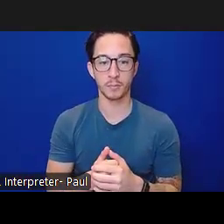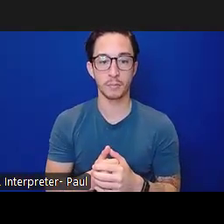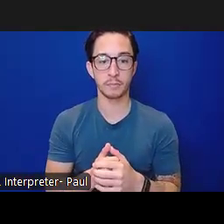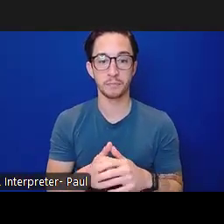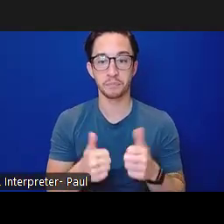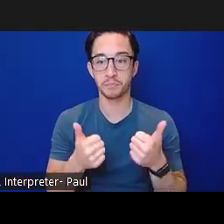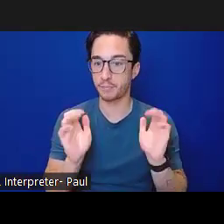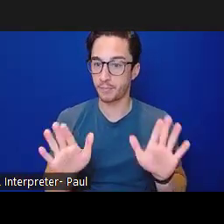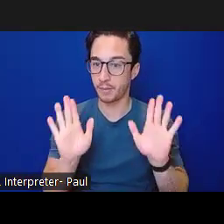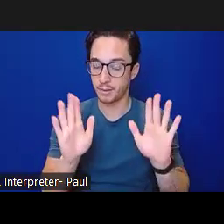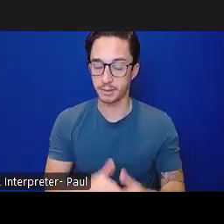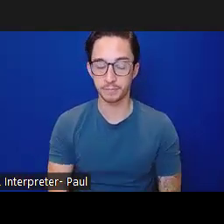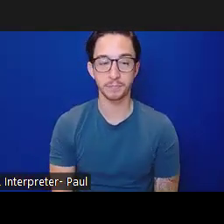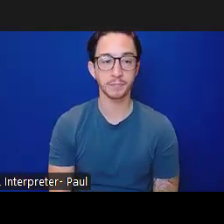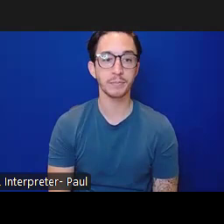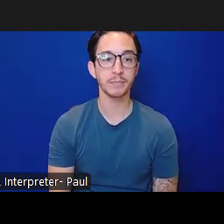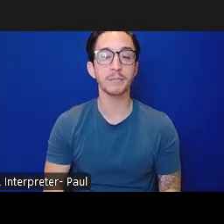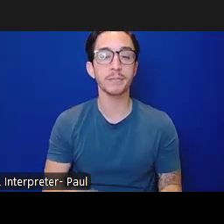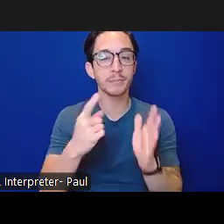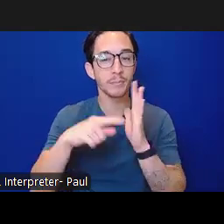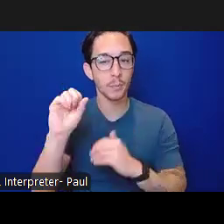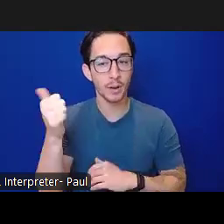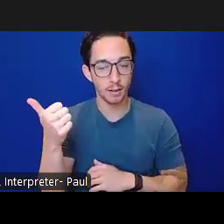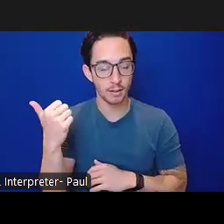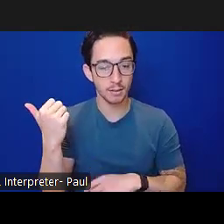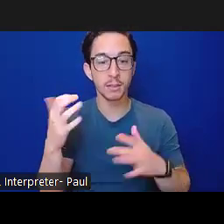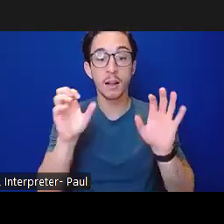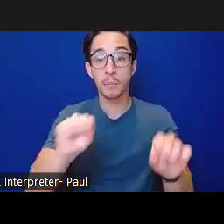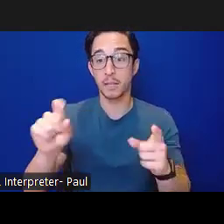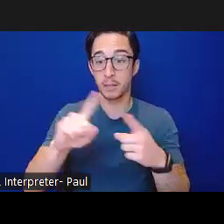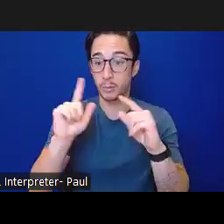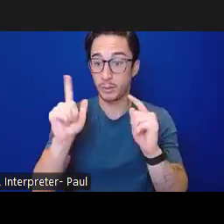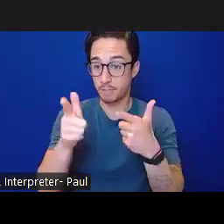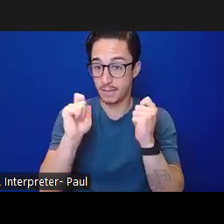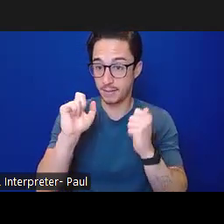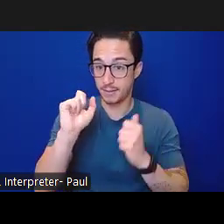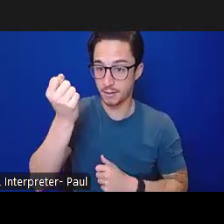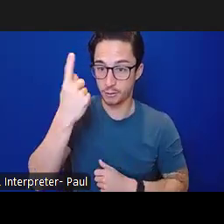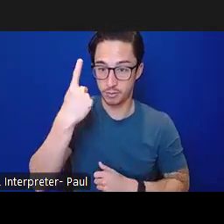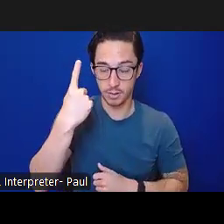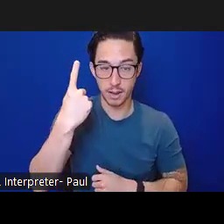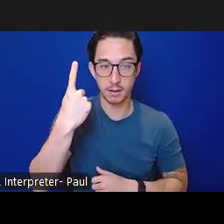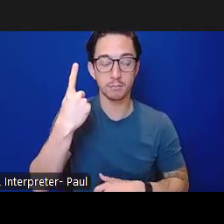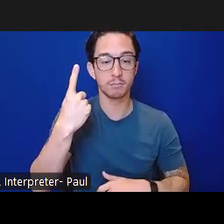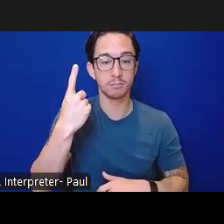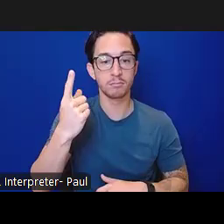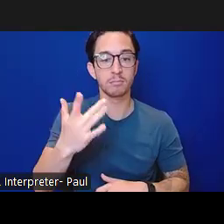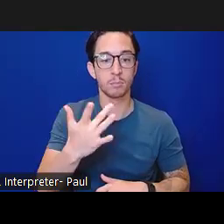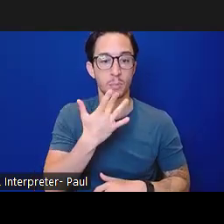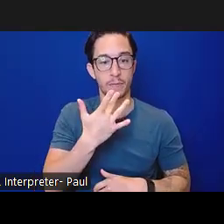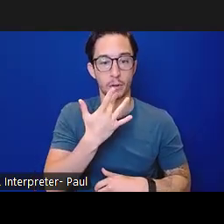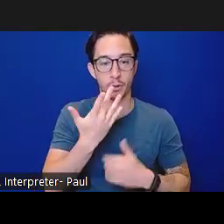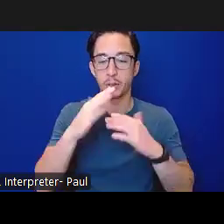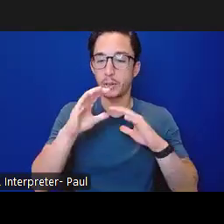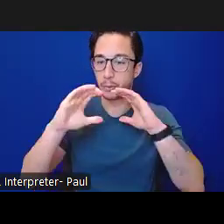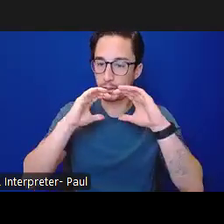Awesome. What else do we got? Ability to immediately understand preferred communication styles.